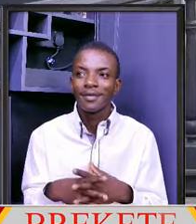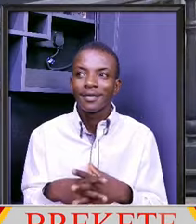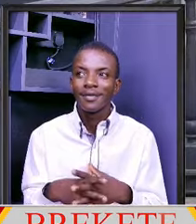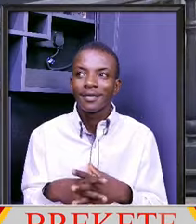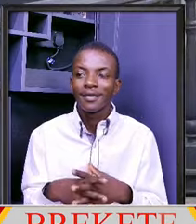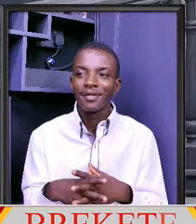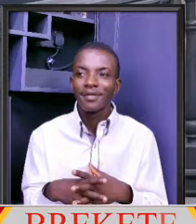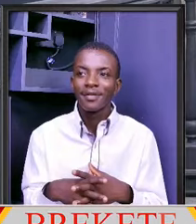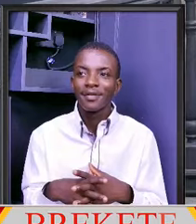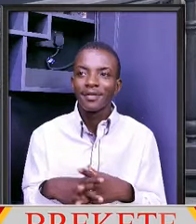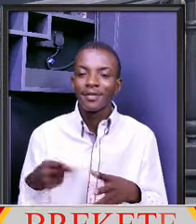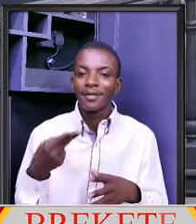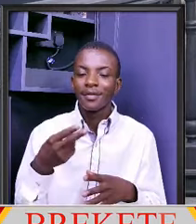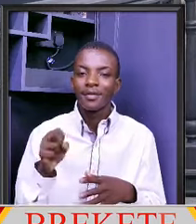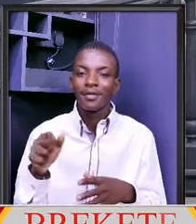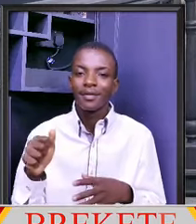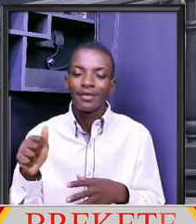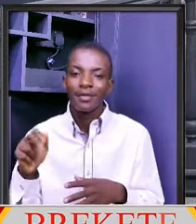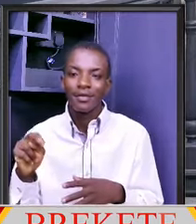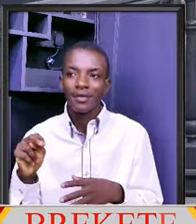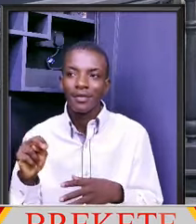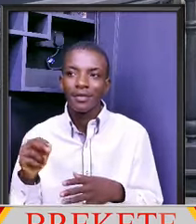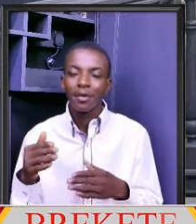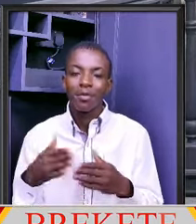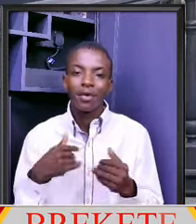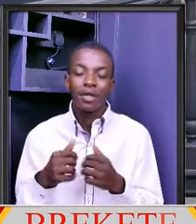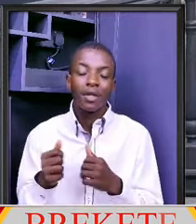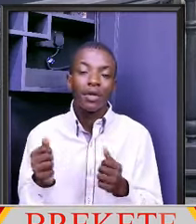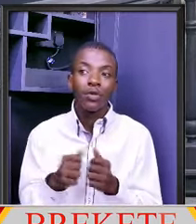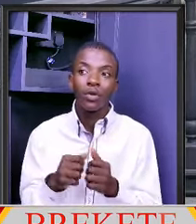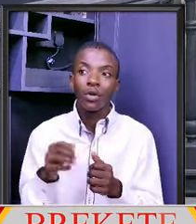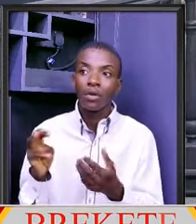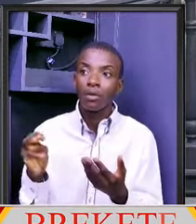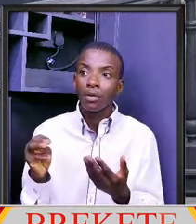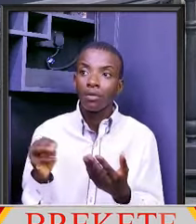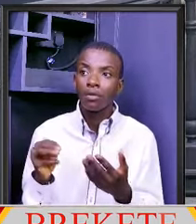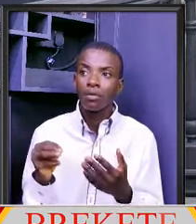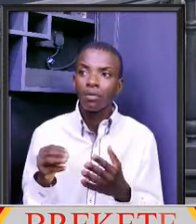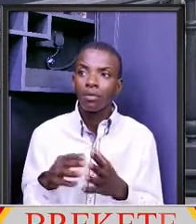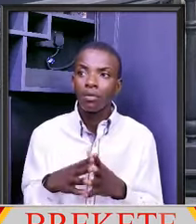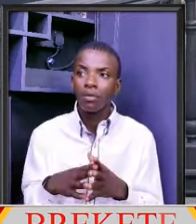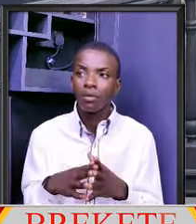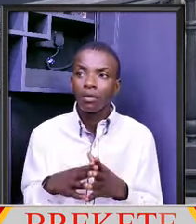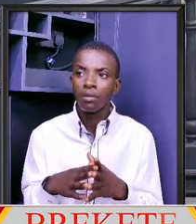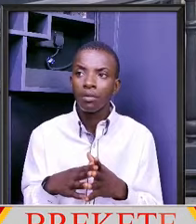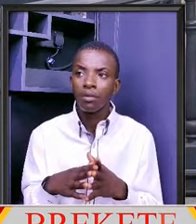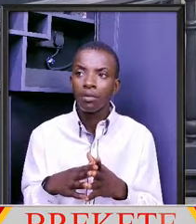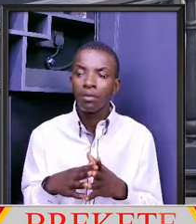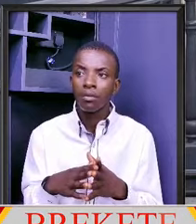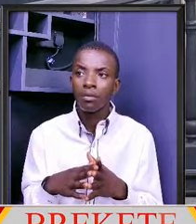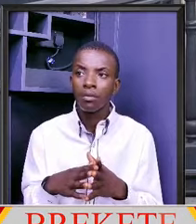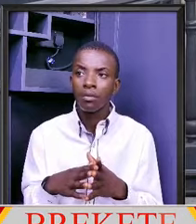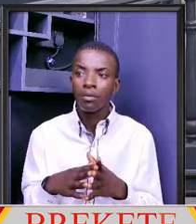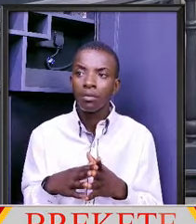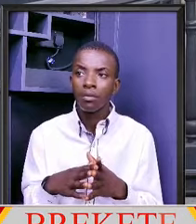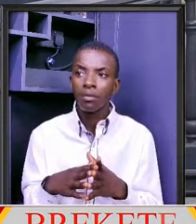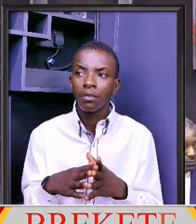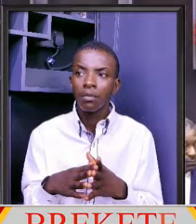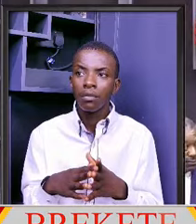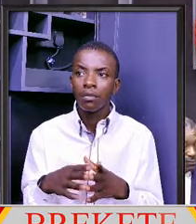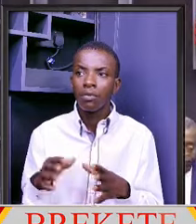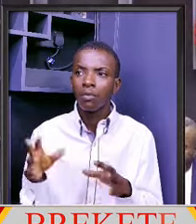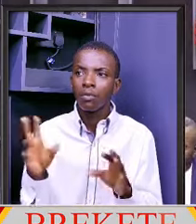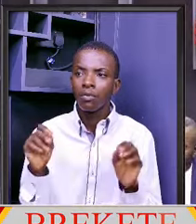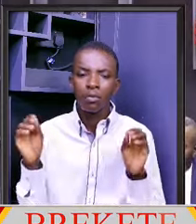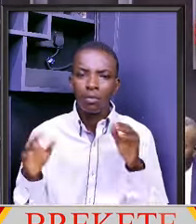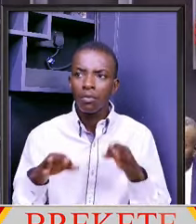I get it. Sir, no get it. I get it, sir, but it's not here. So, Hassan, sir, your matter with him, we're there for court. Me? No. I don't have any case with him. So, there is no pending court